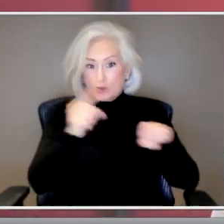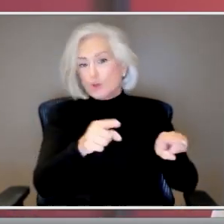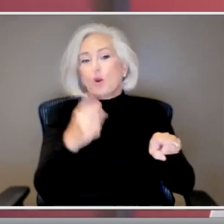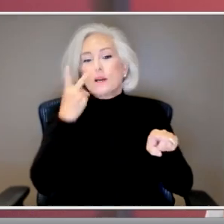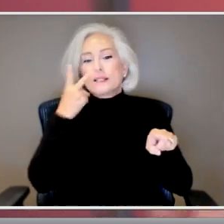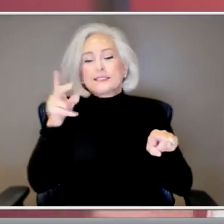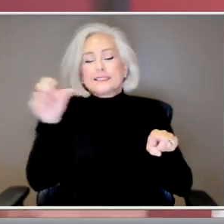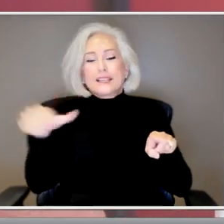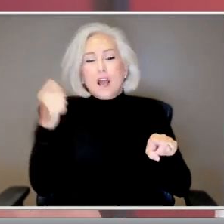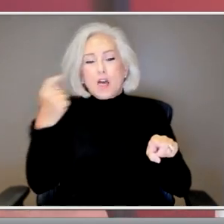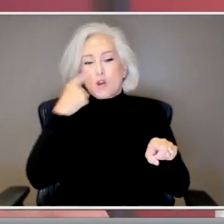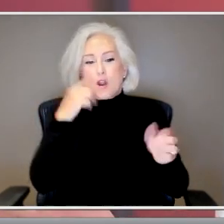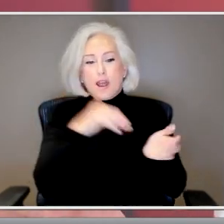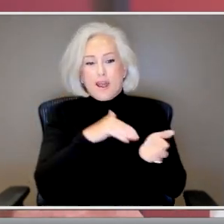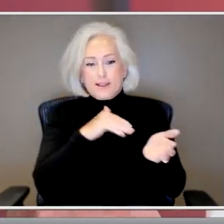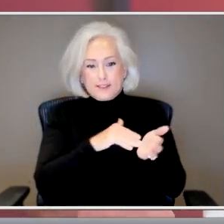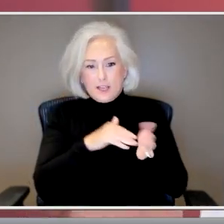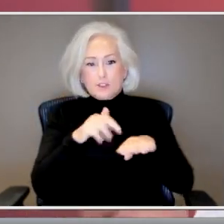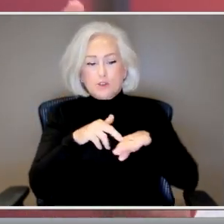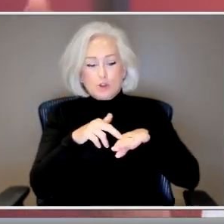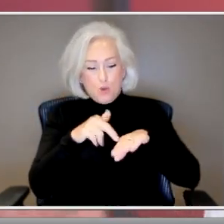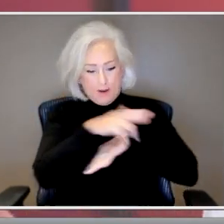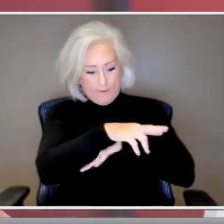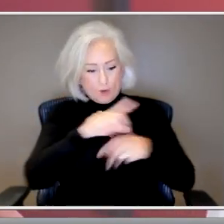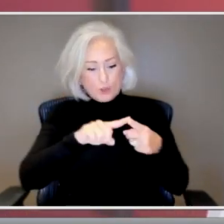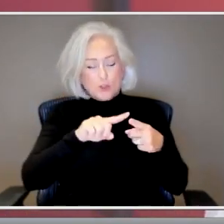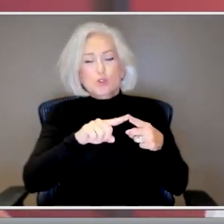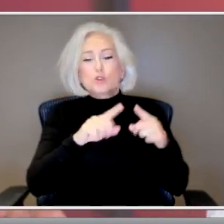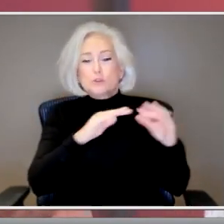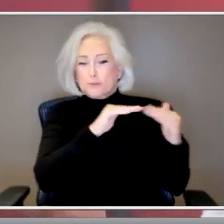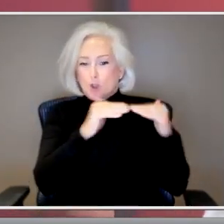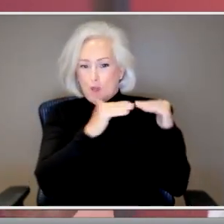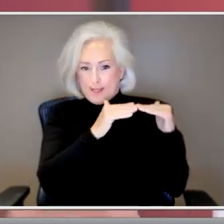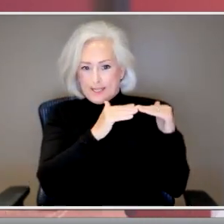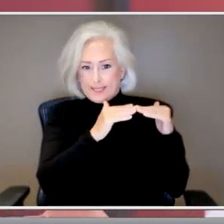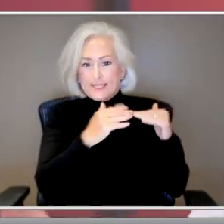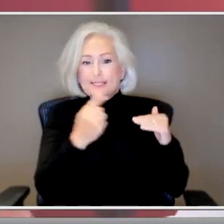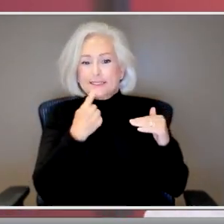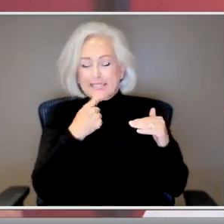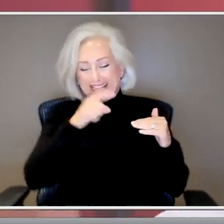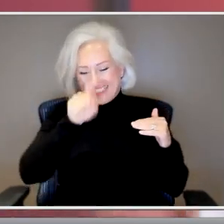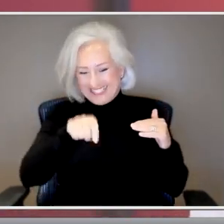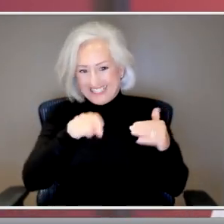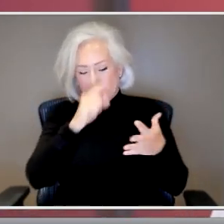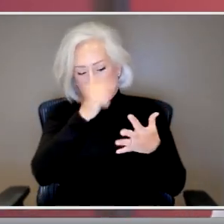doctors. So I sent her to my colleague, and I told her, this is what I think she needs, and we need to take